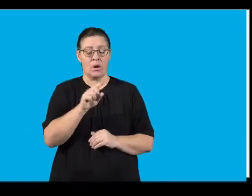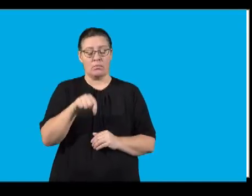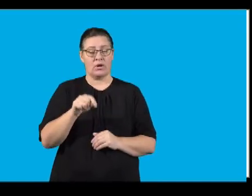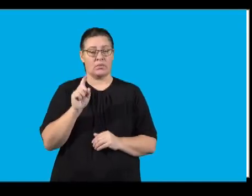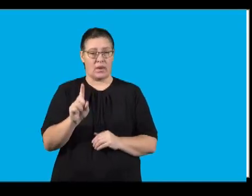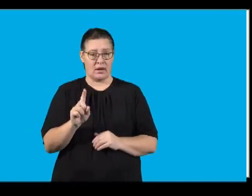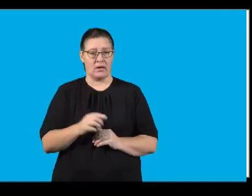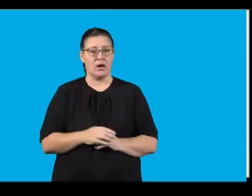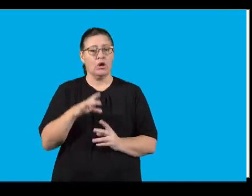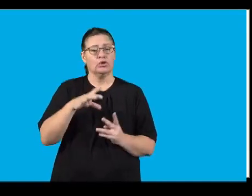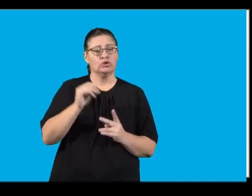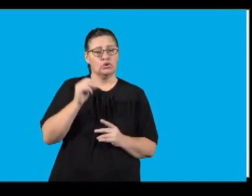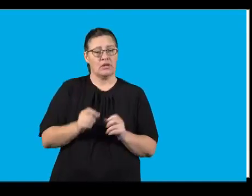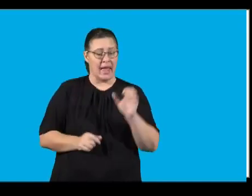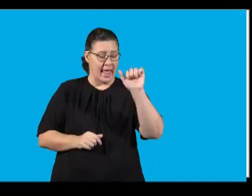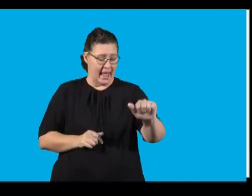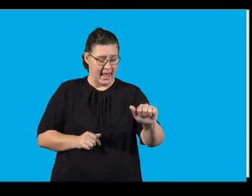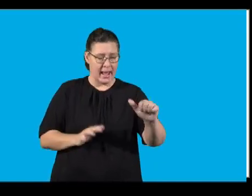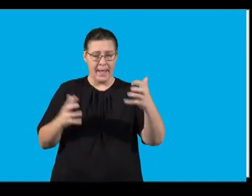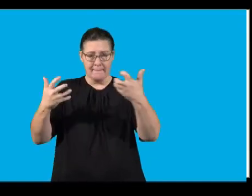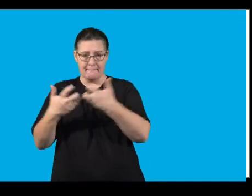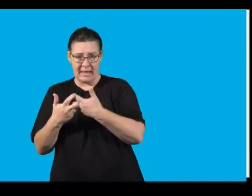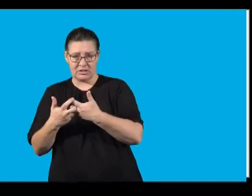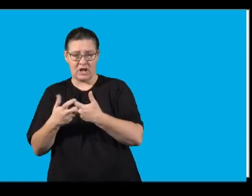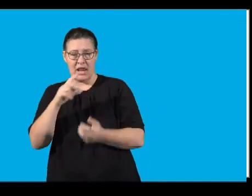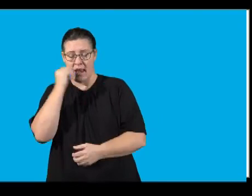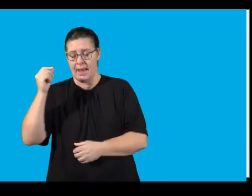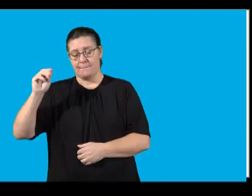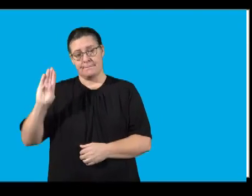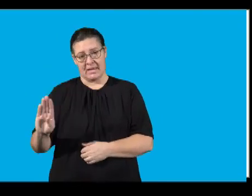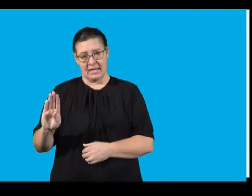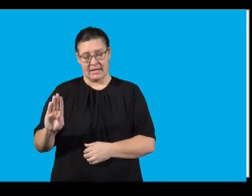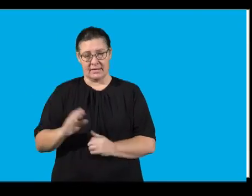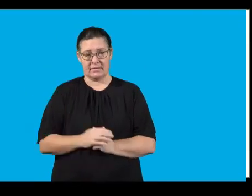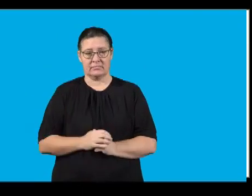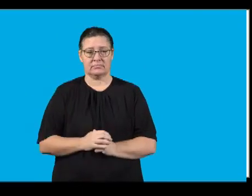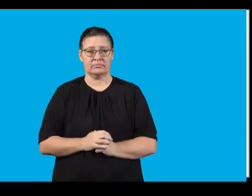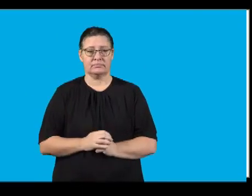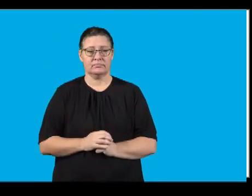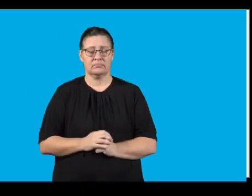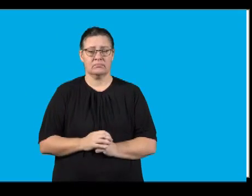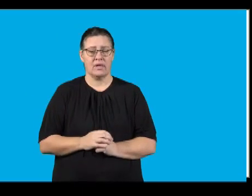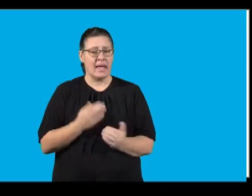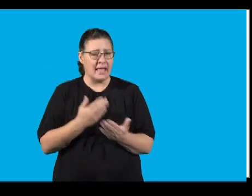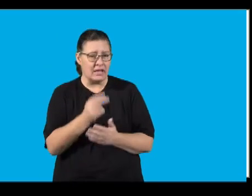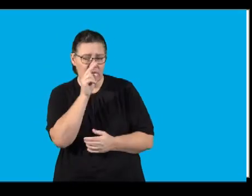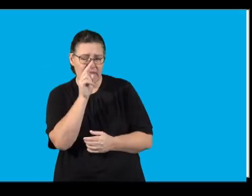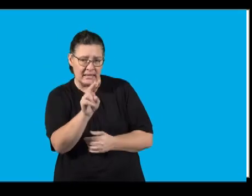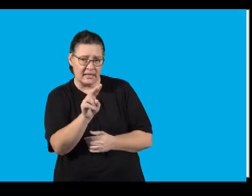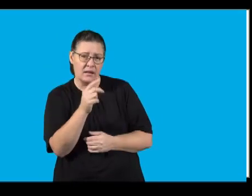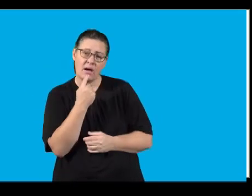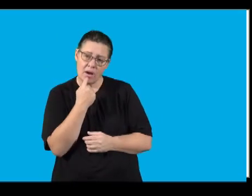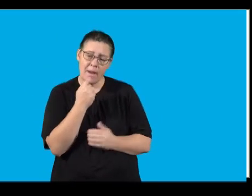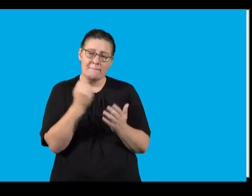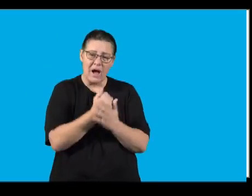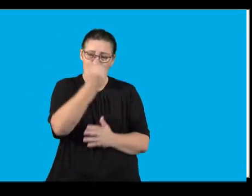question 1.1. Choose a description from column A to match the name in column B. Now learners, can